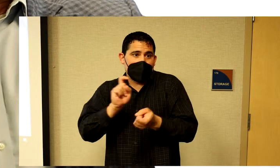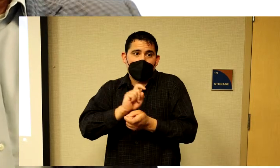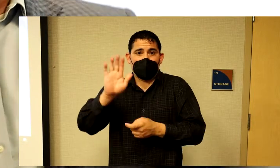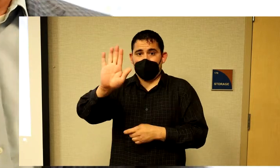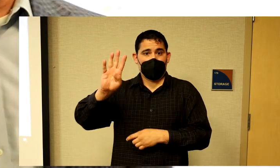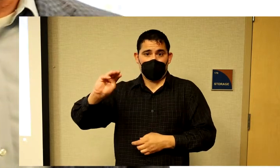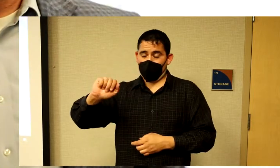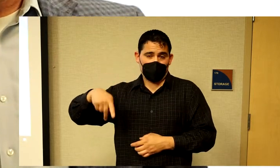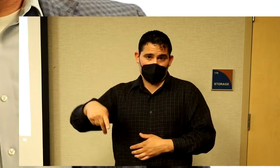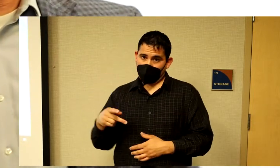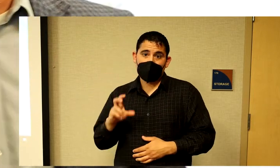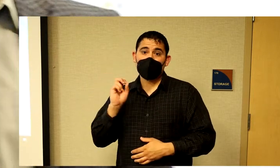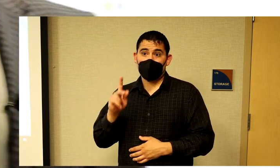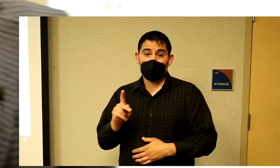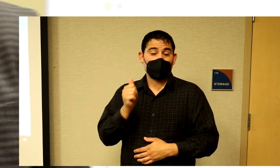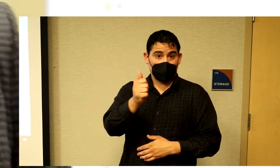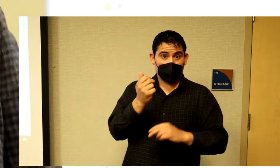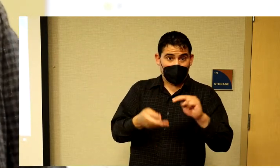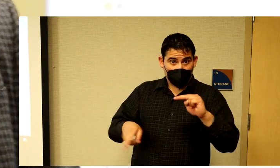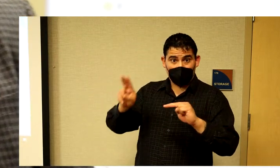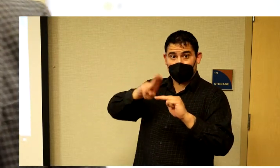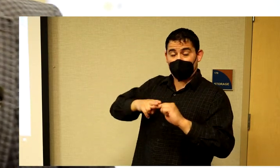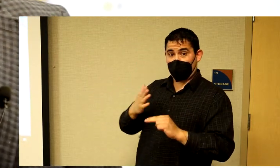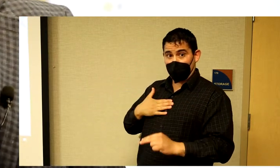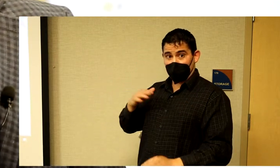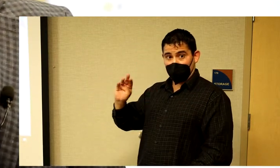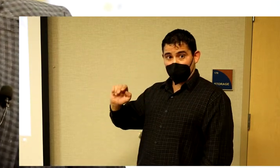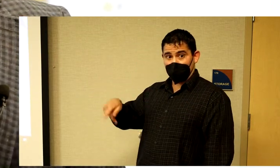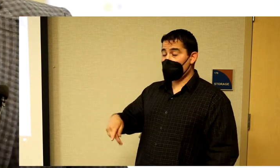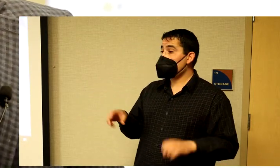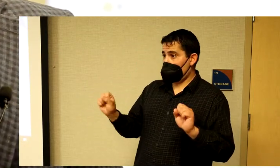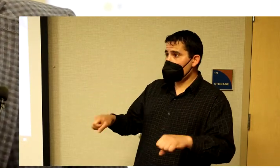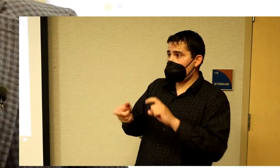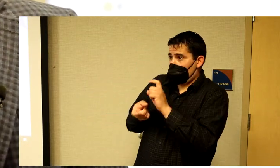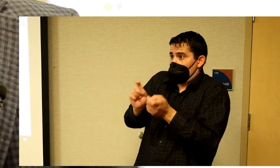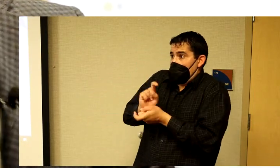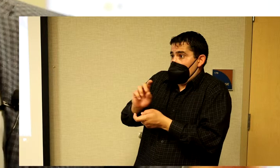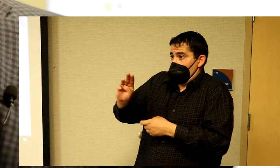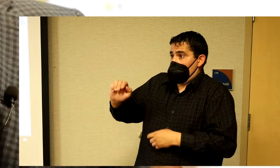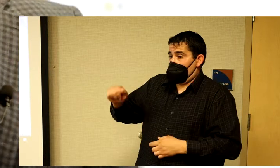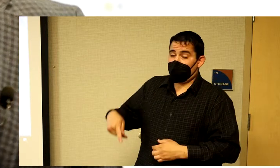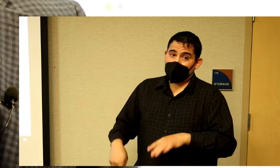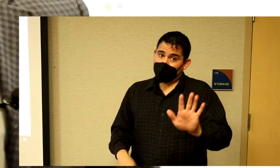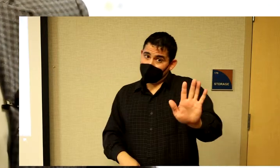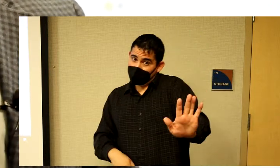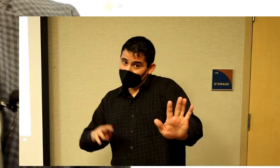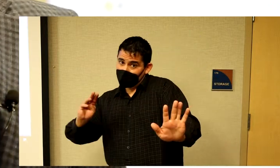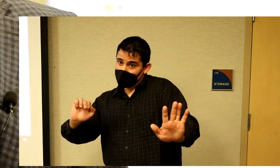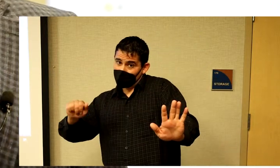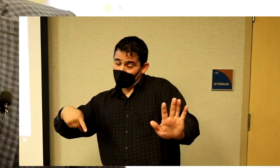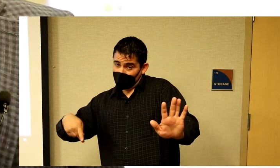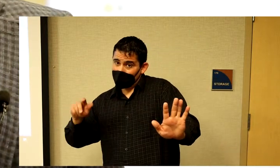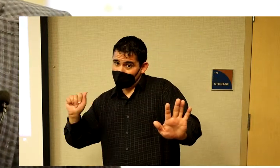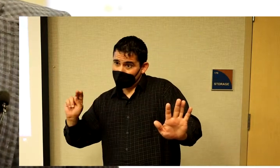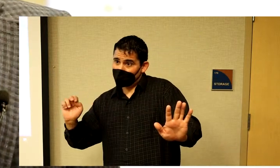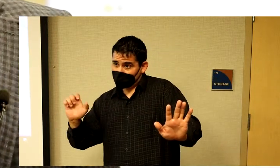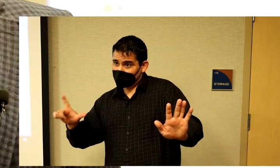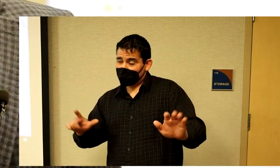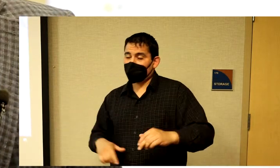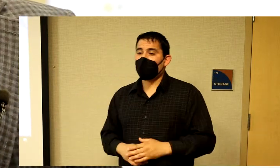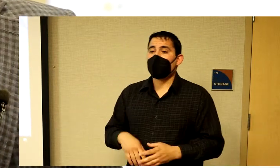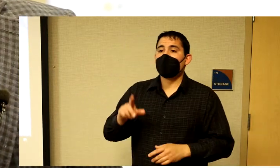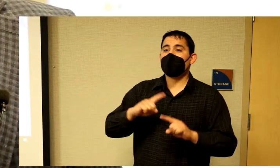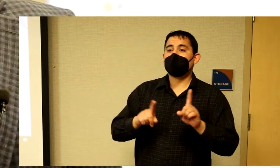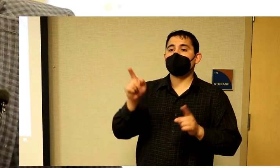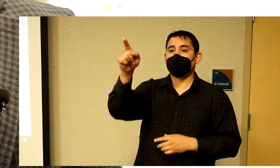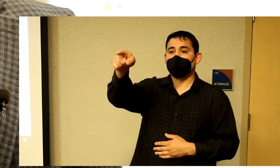right? So, You can change the map. what's that? You can change the map. Oh, okay. Well, it's your map. But at some point,